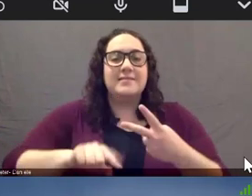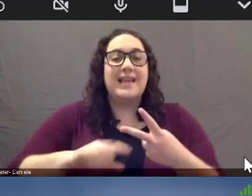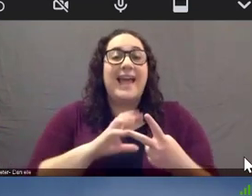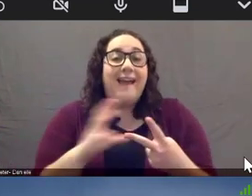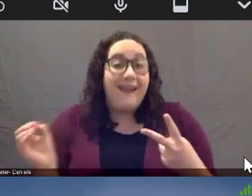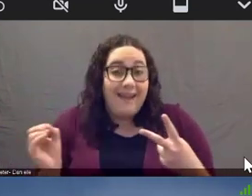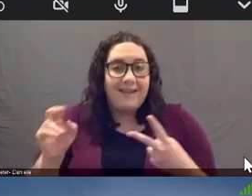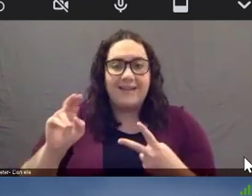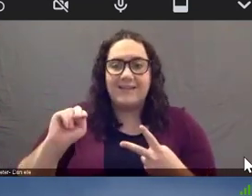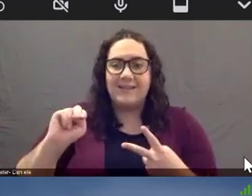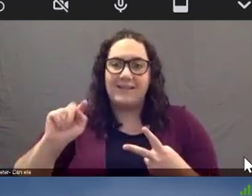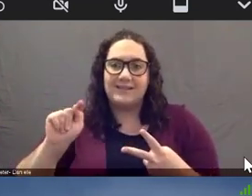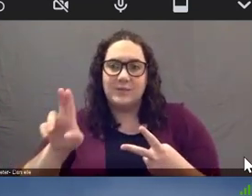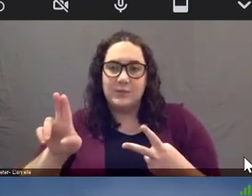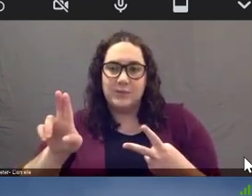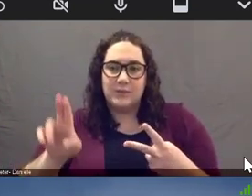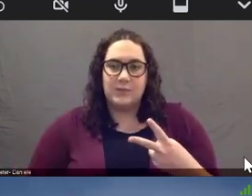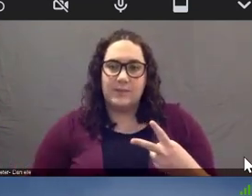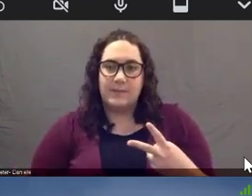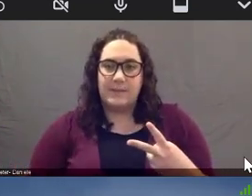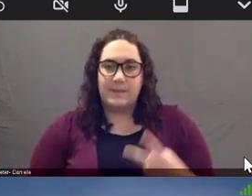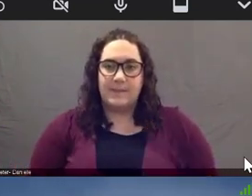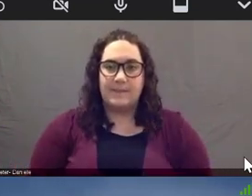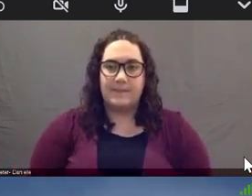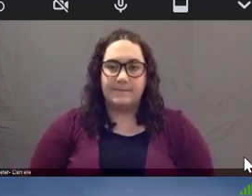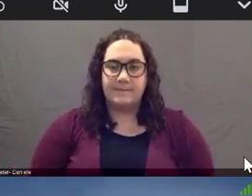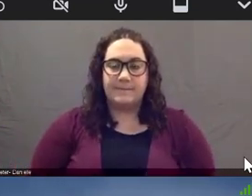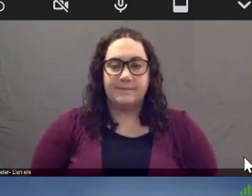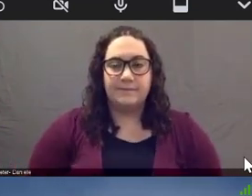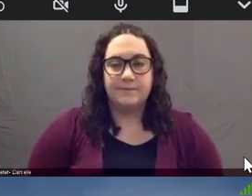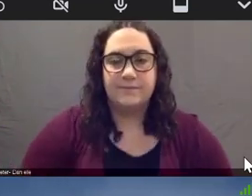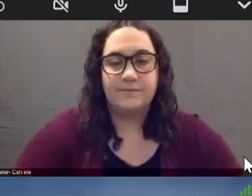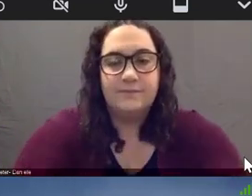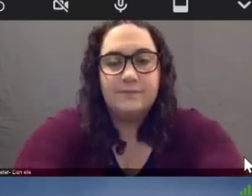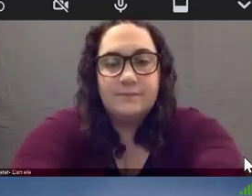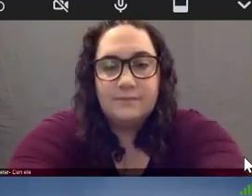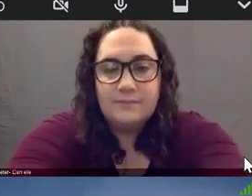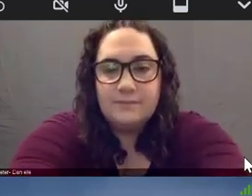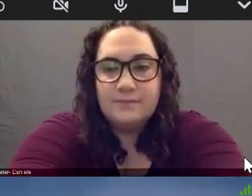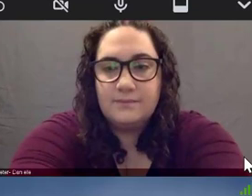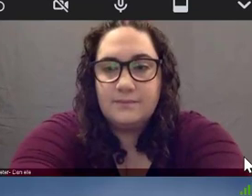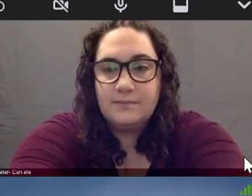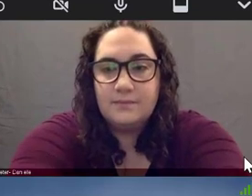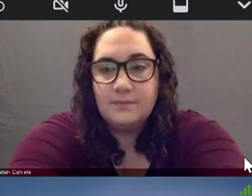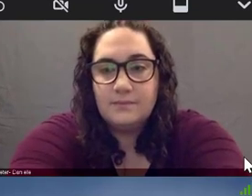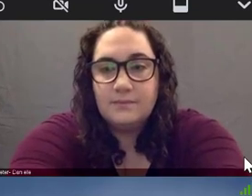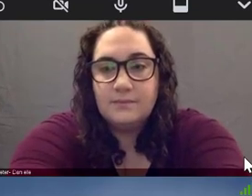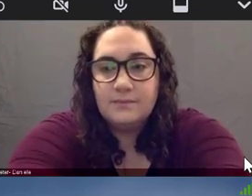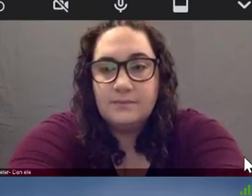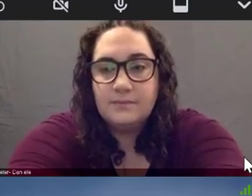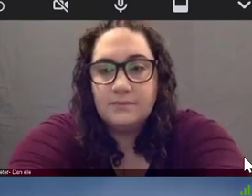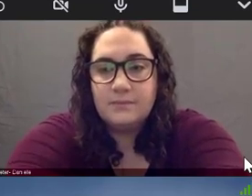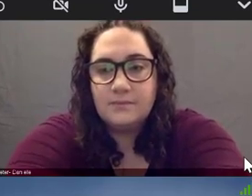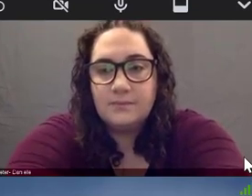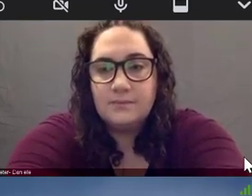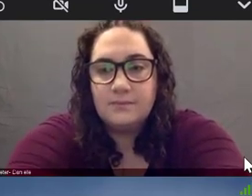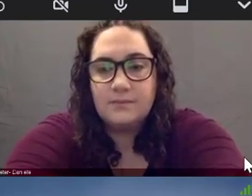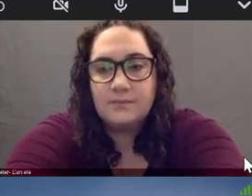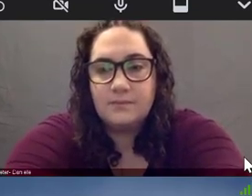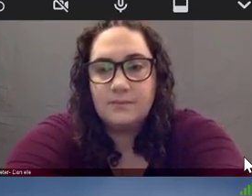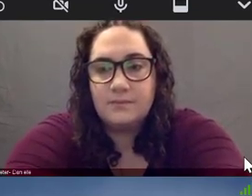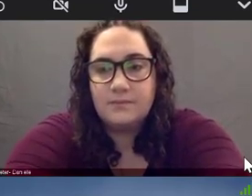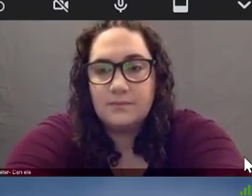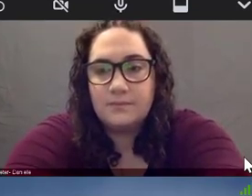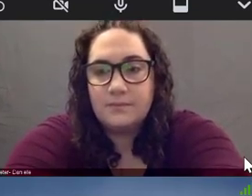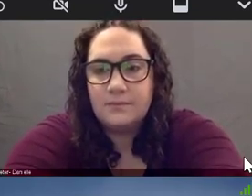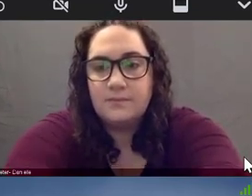So here, parallel flow and counterflow are the types of heat exchangers where we can use the log mean temperature difference,